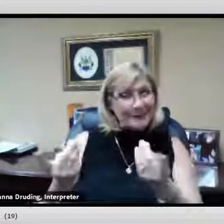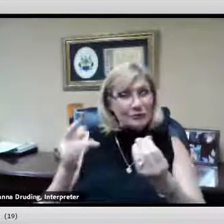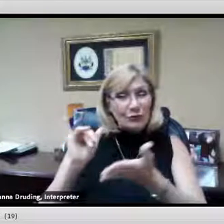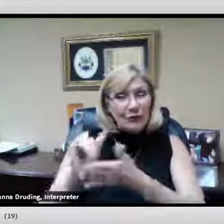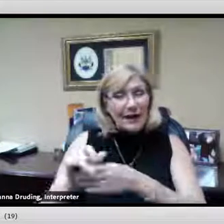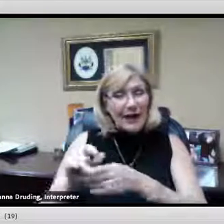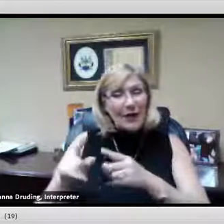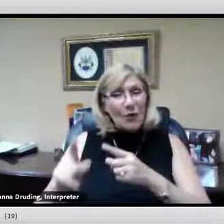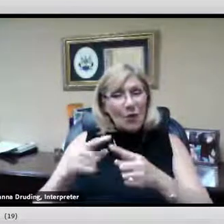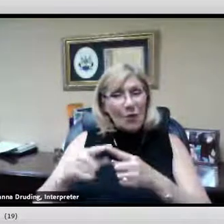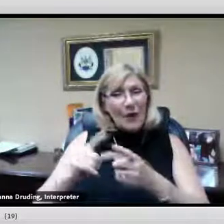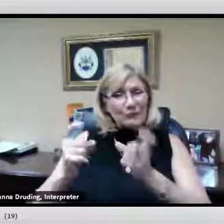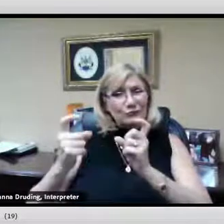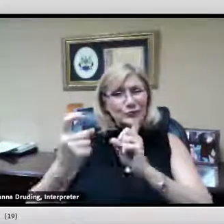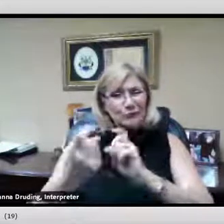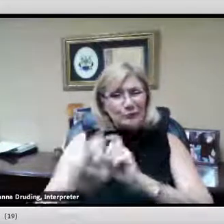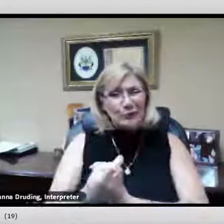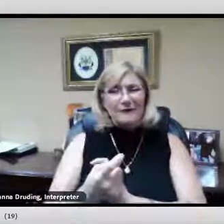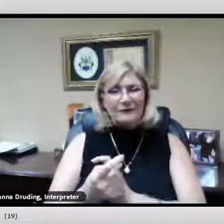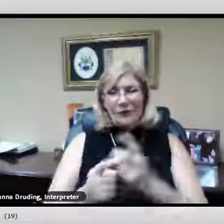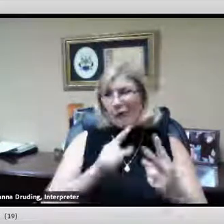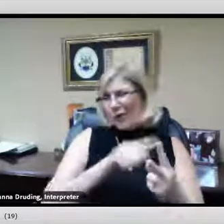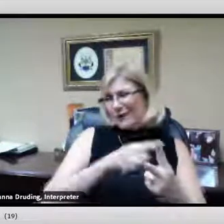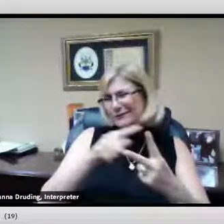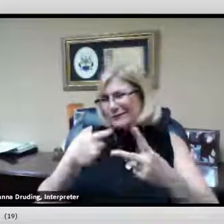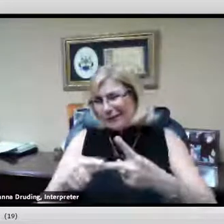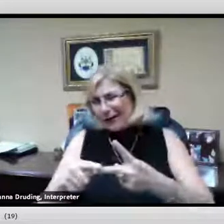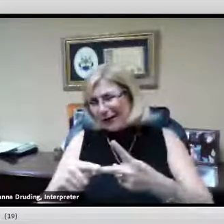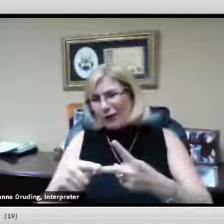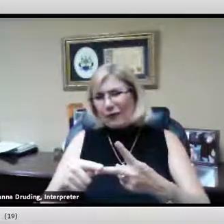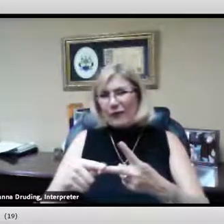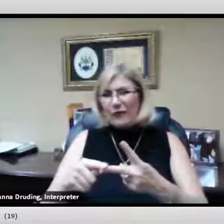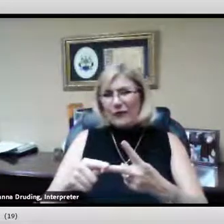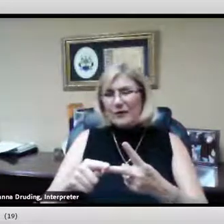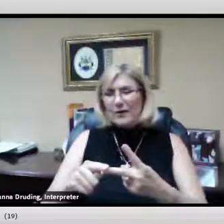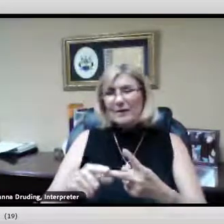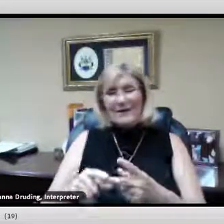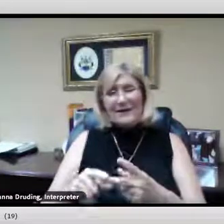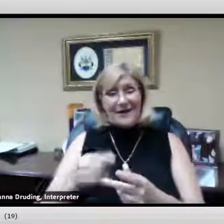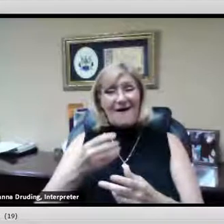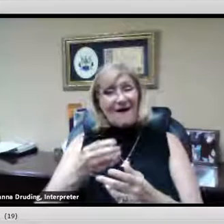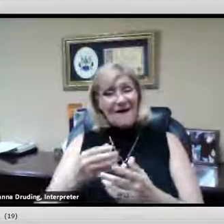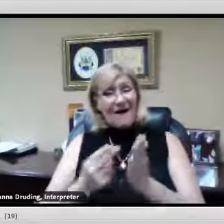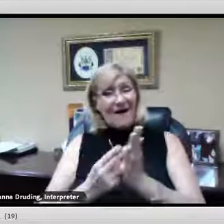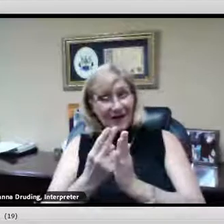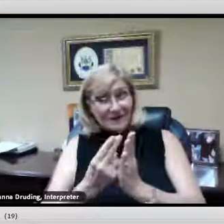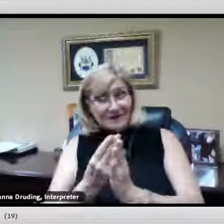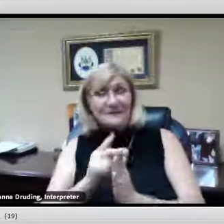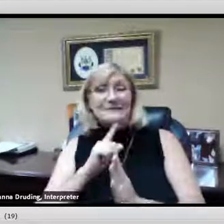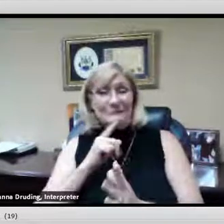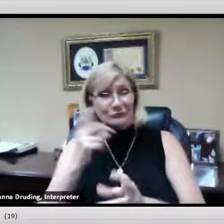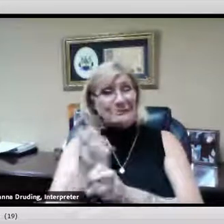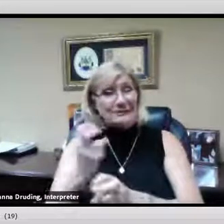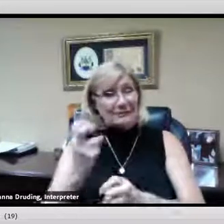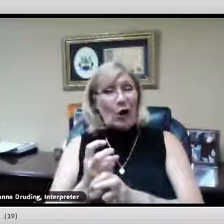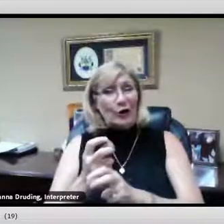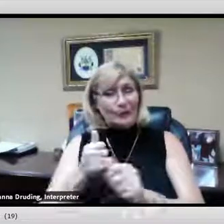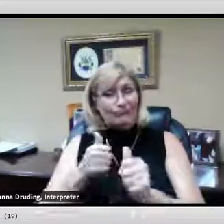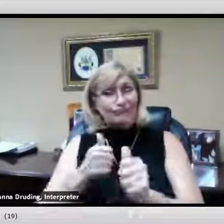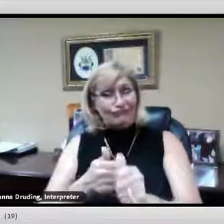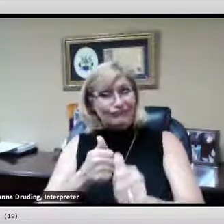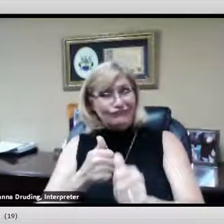from Millennium to Sierra, but honestly, it was very hard to keep up with for me. That was kind of